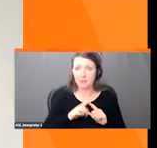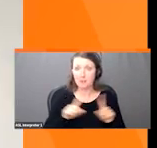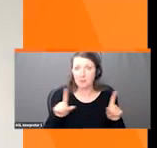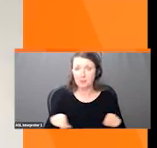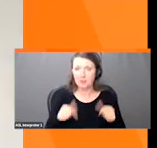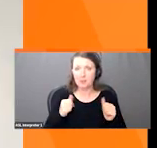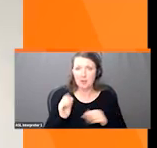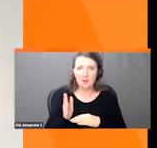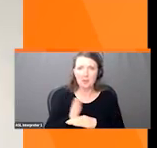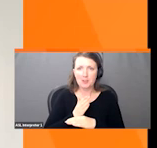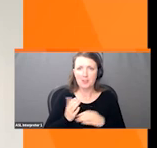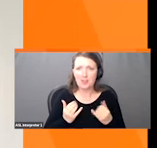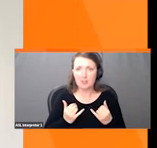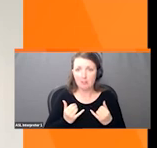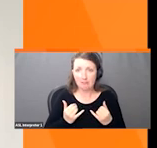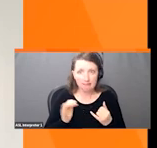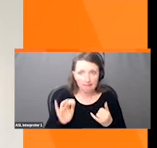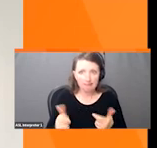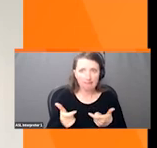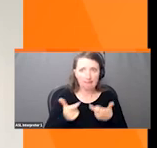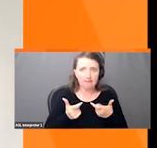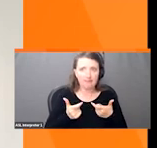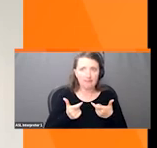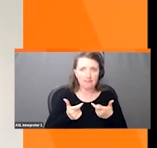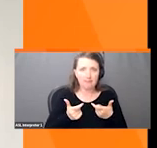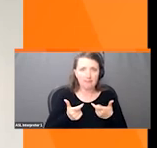Sorry about that. You should be able to now. It's okay.